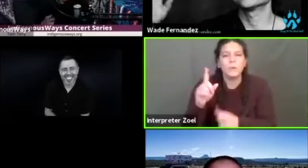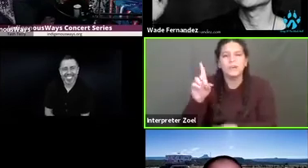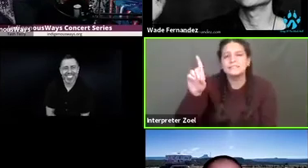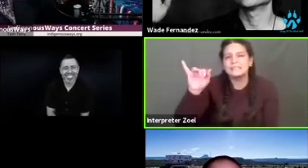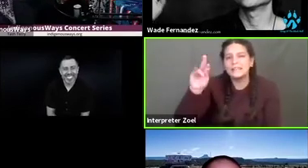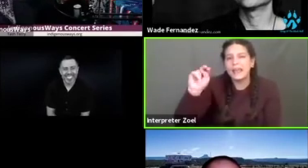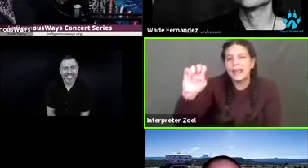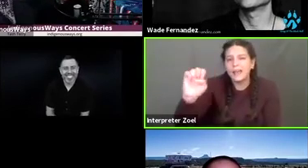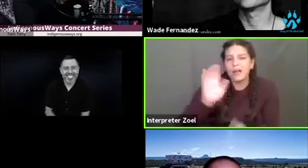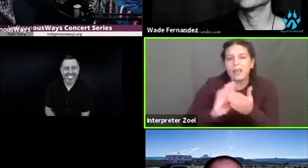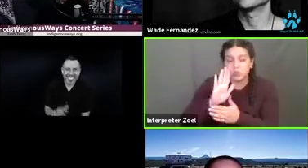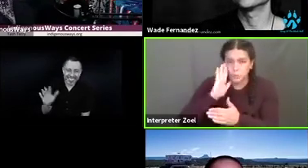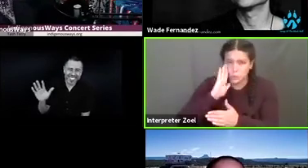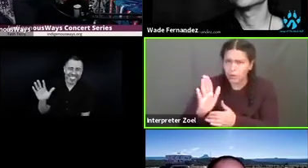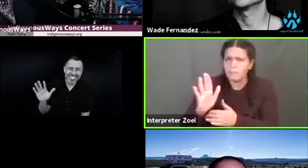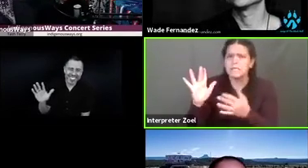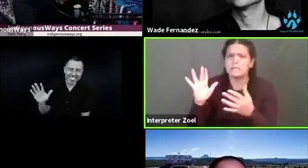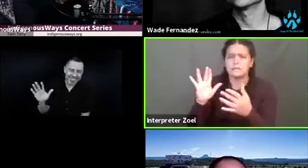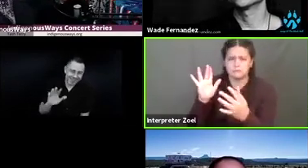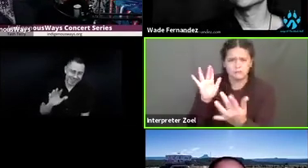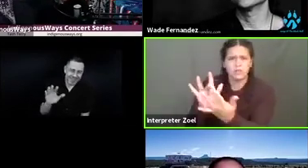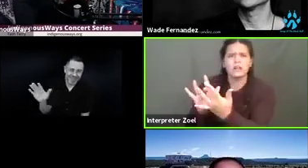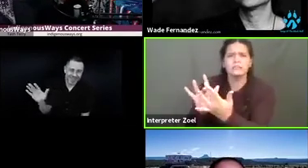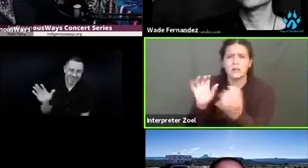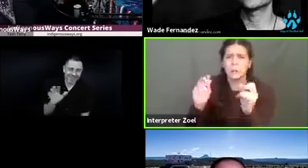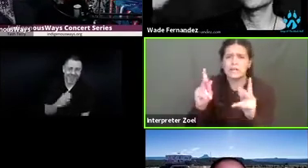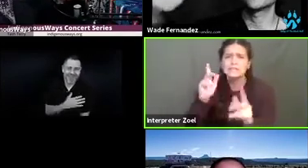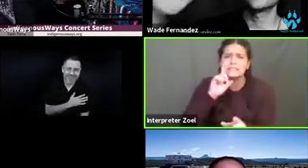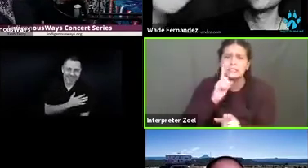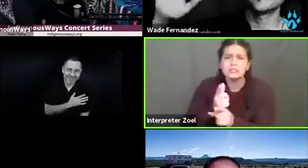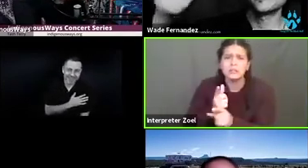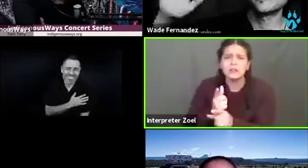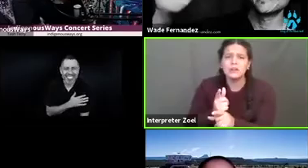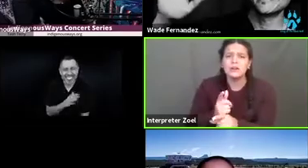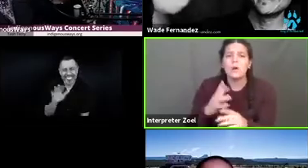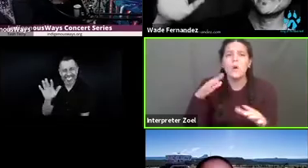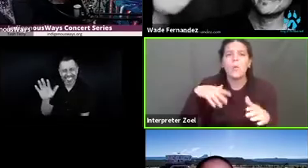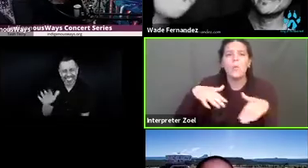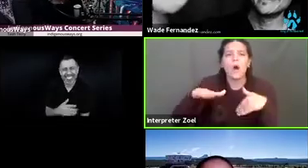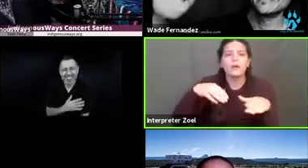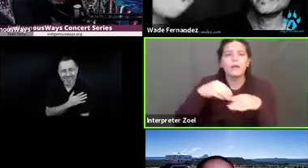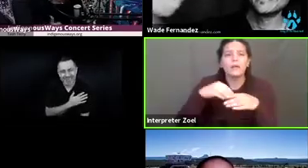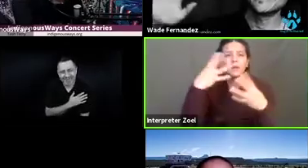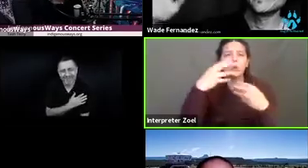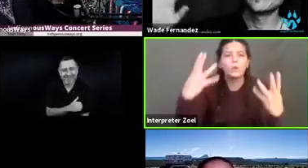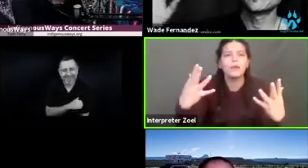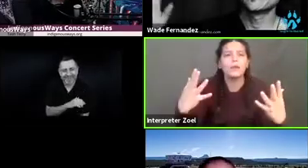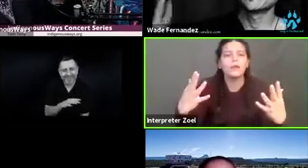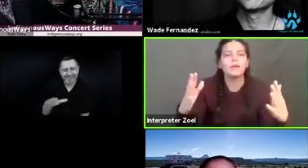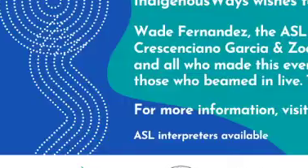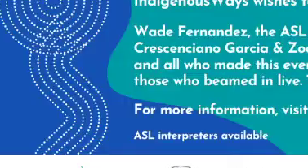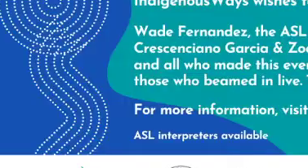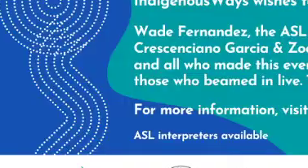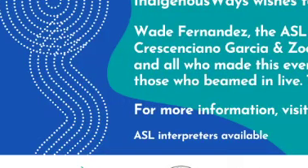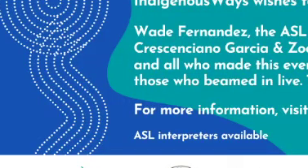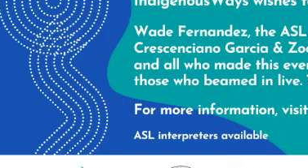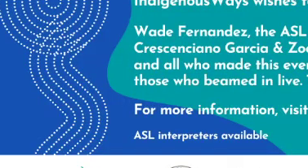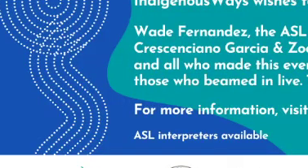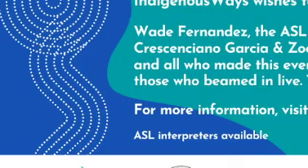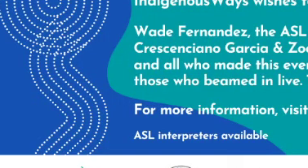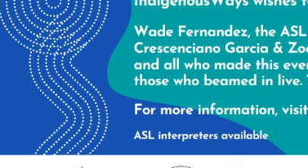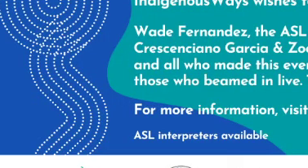we'll be in touch, okay, sister? Thank you. Take care. Awesome. Walk in You beauty. too. Hojo. Hojo.